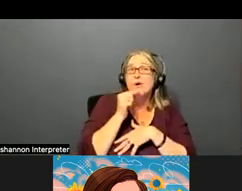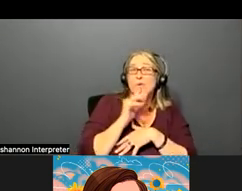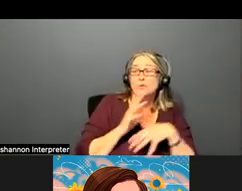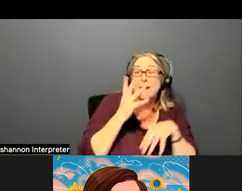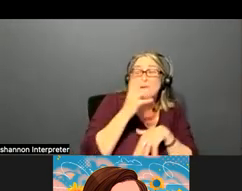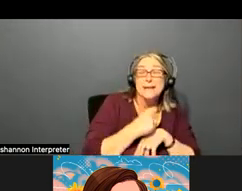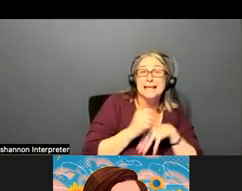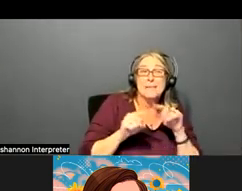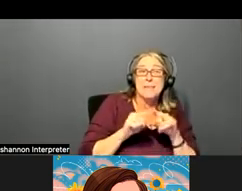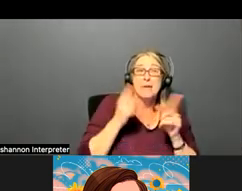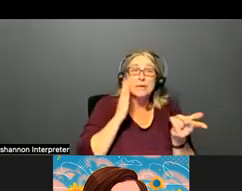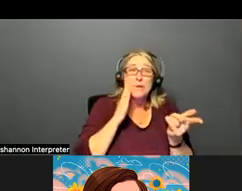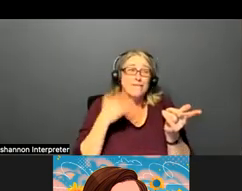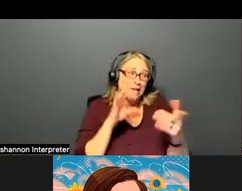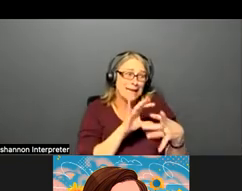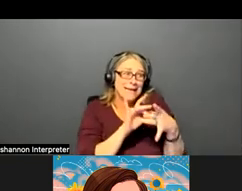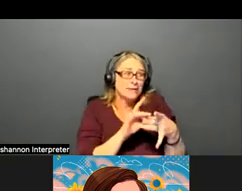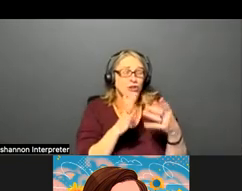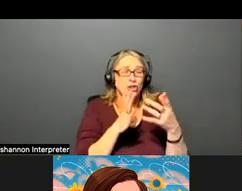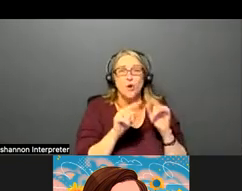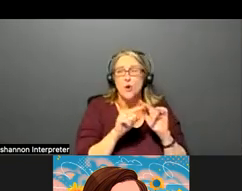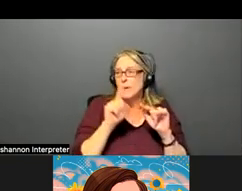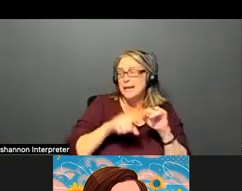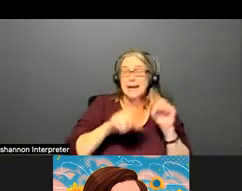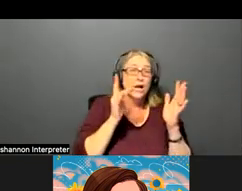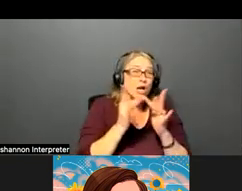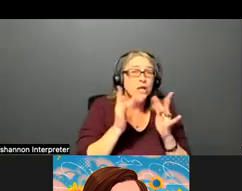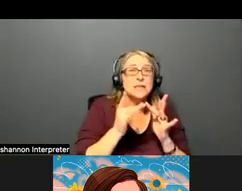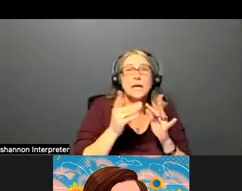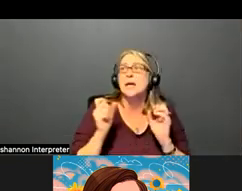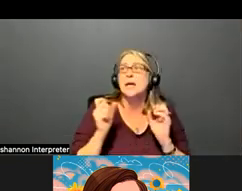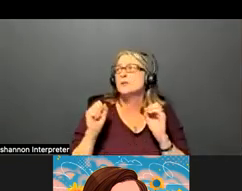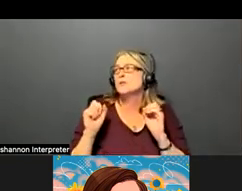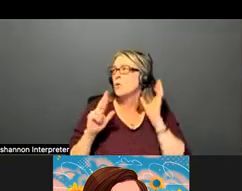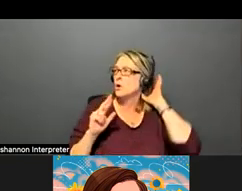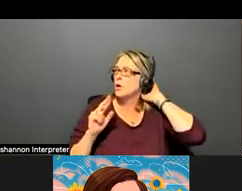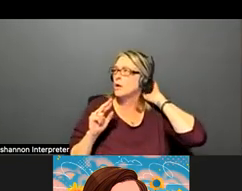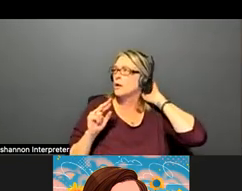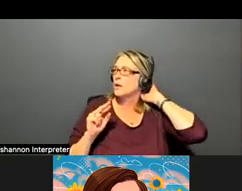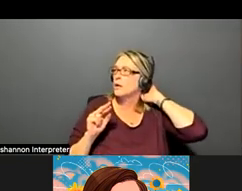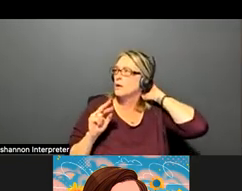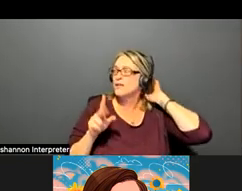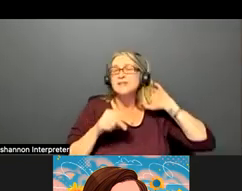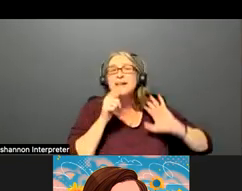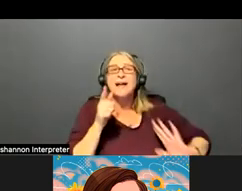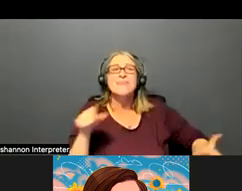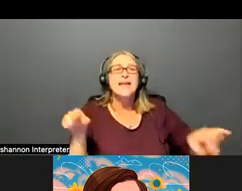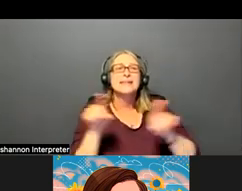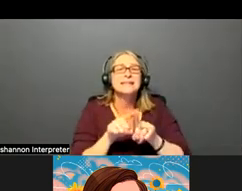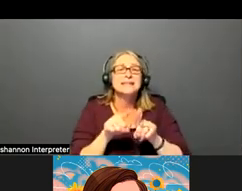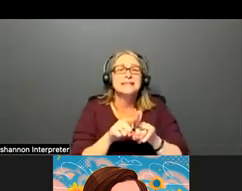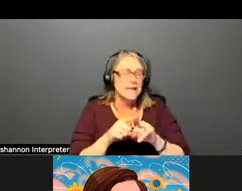like, we don't have connection with them, or we can't contact them, or, you know, there's not that same level of